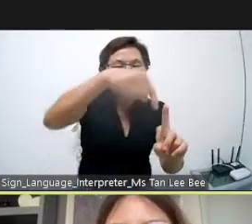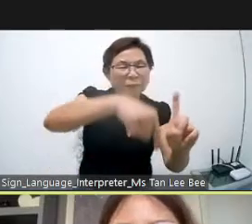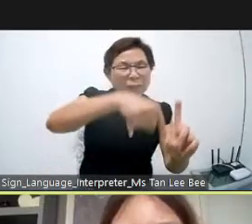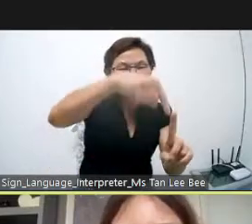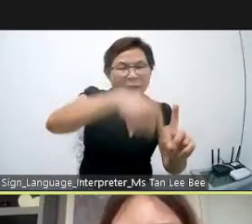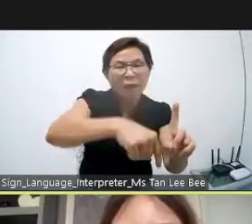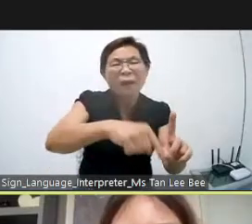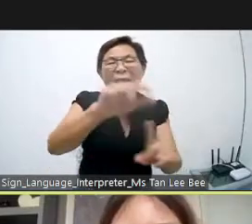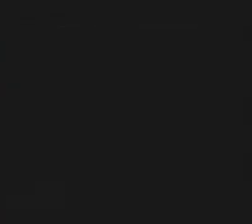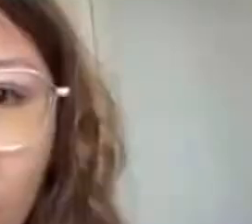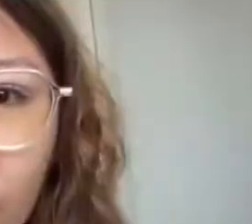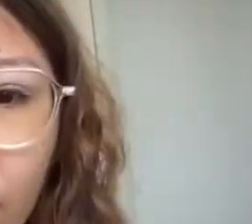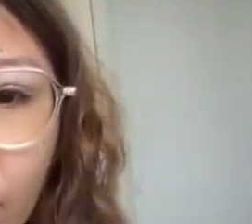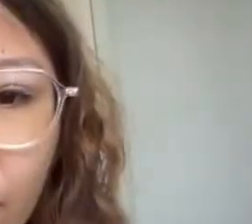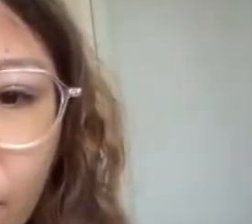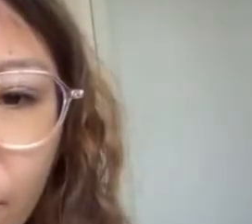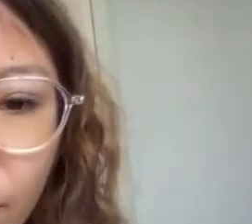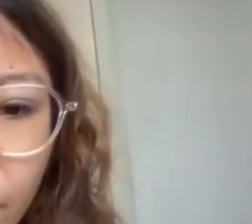Thailand.